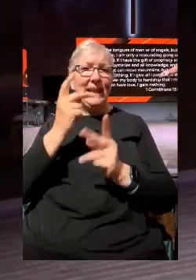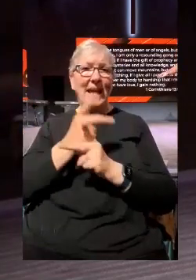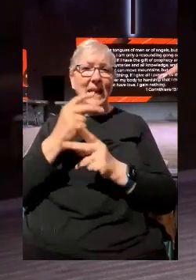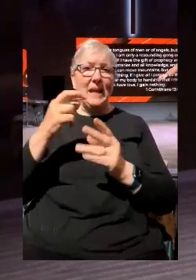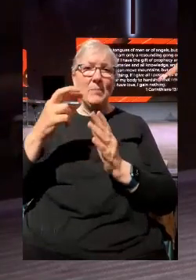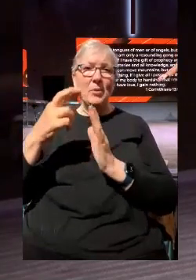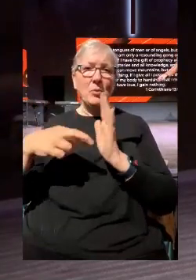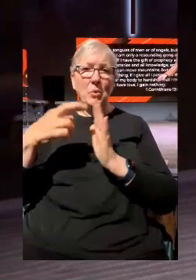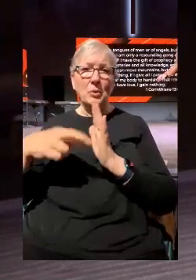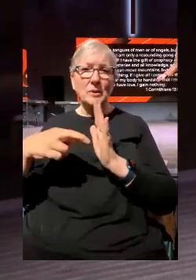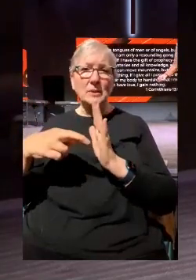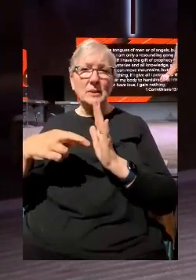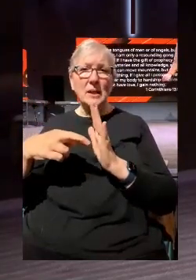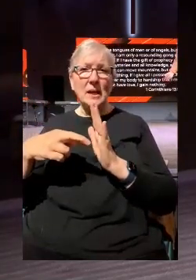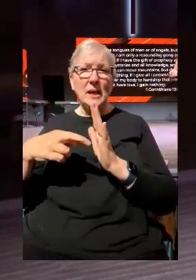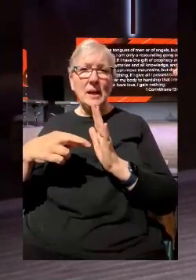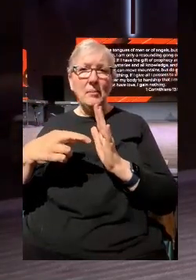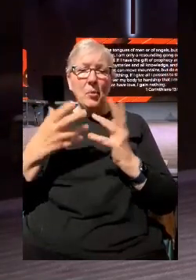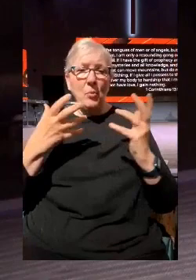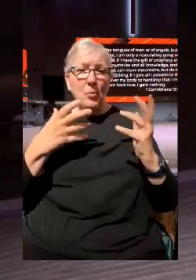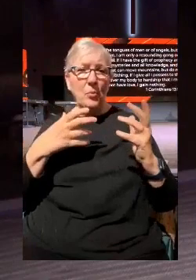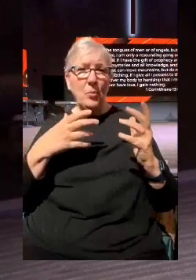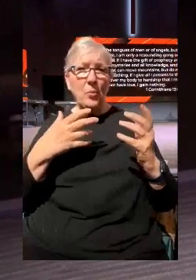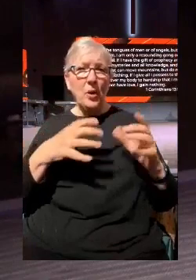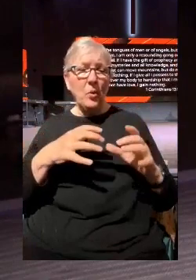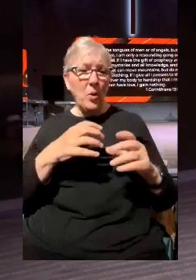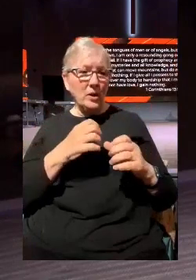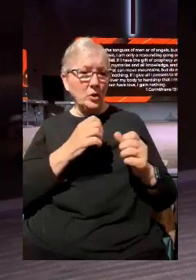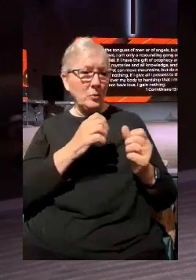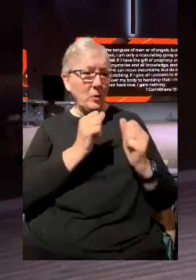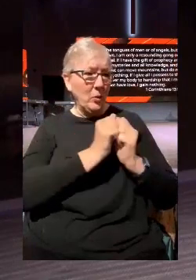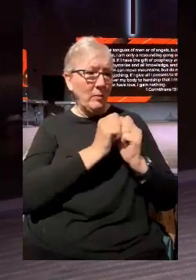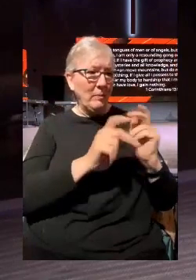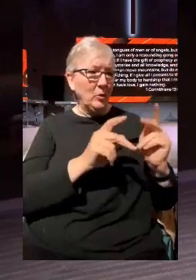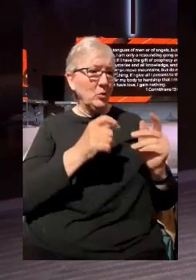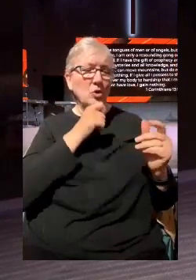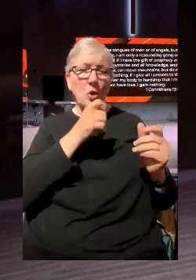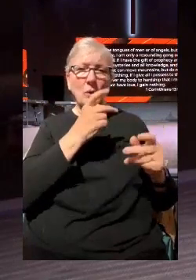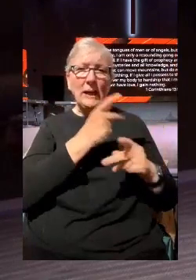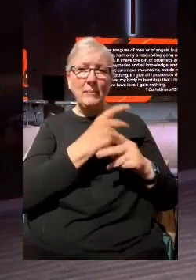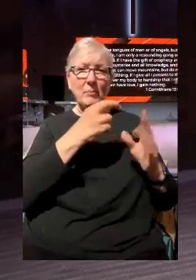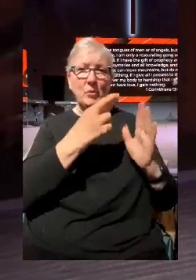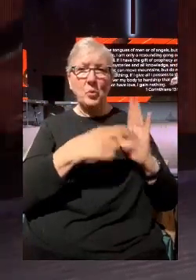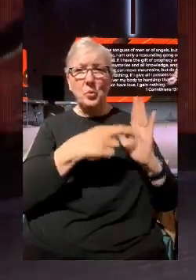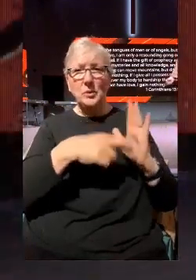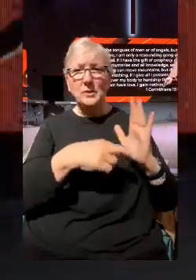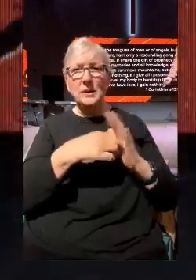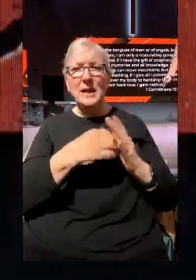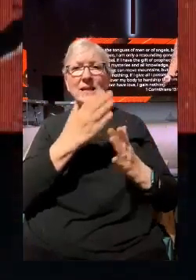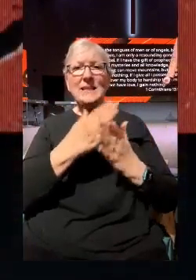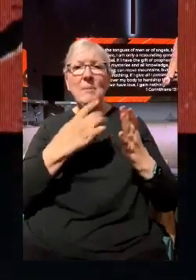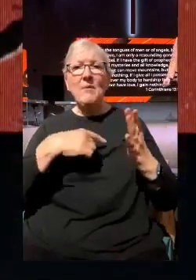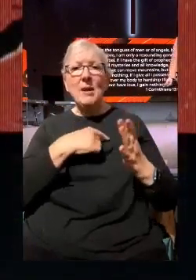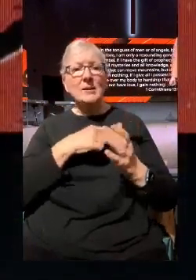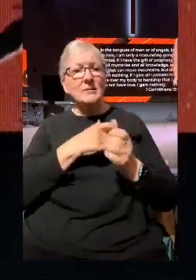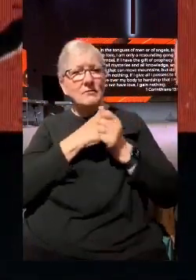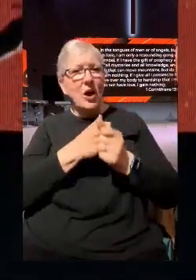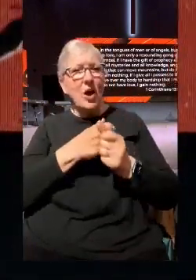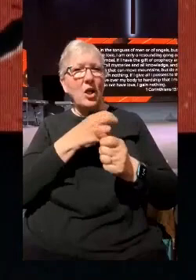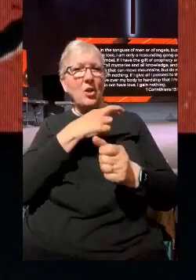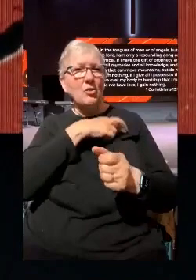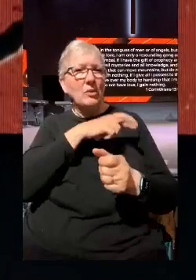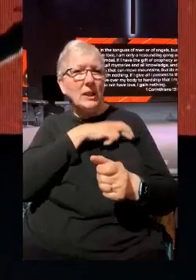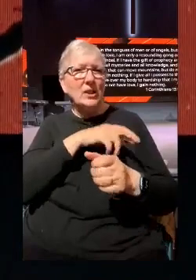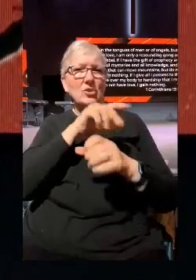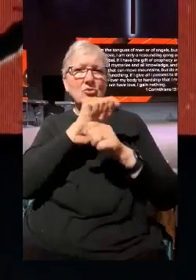not keeping the rules. Or some of us are all about the rituals and traditions. We're proud of the fact that we never miss a